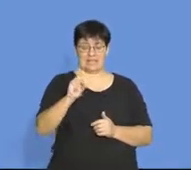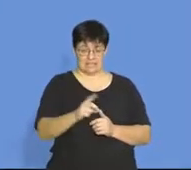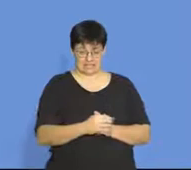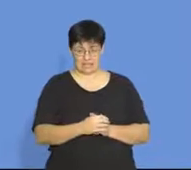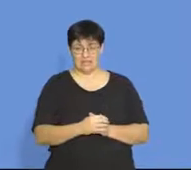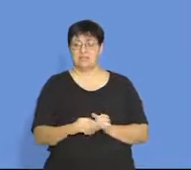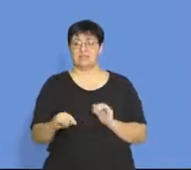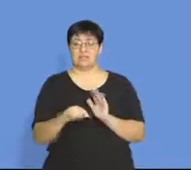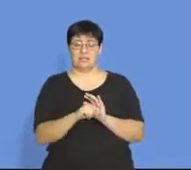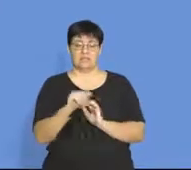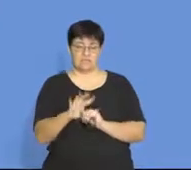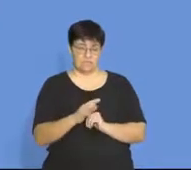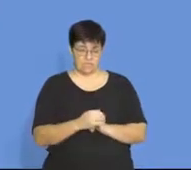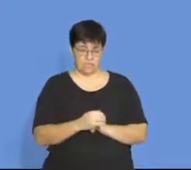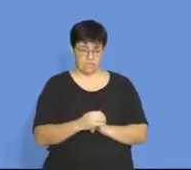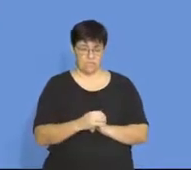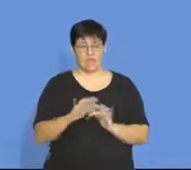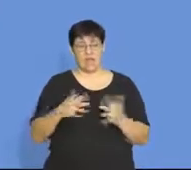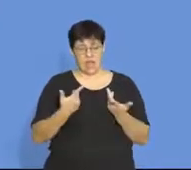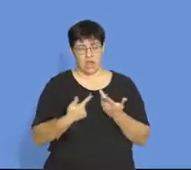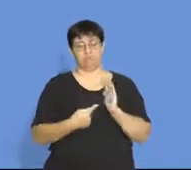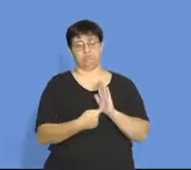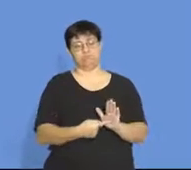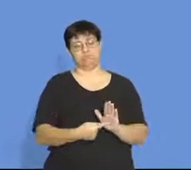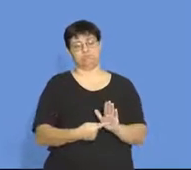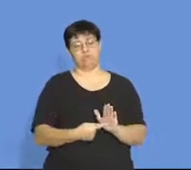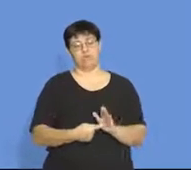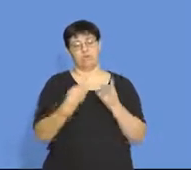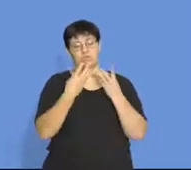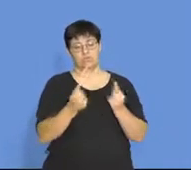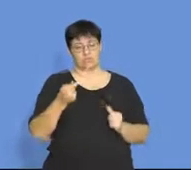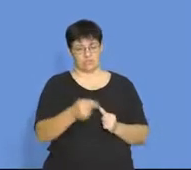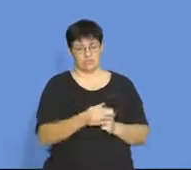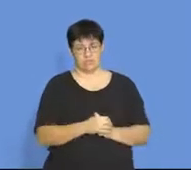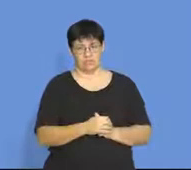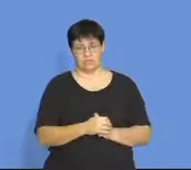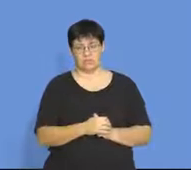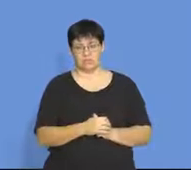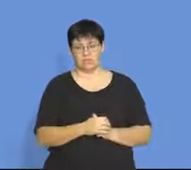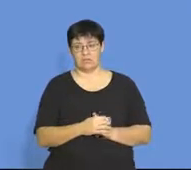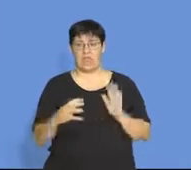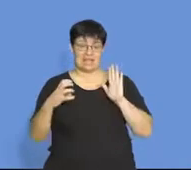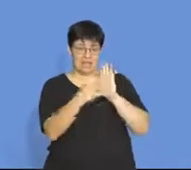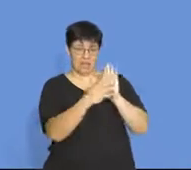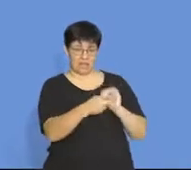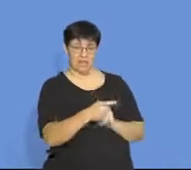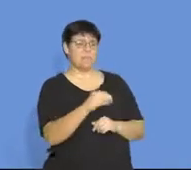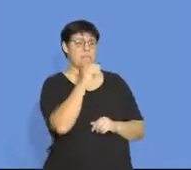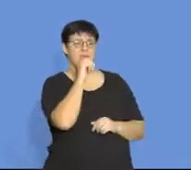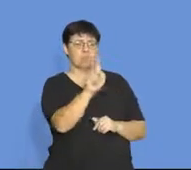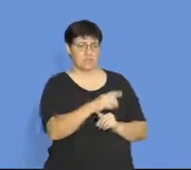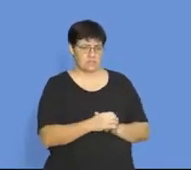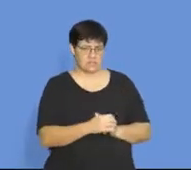meaning and negative 4. And that's how you then write your solutions. But